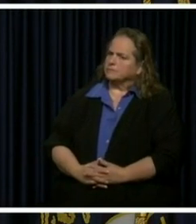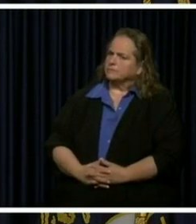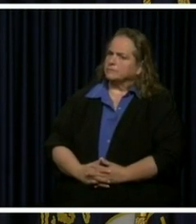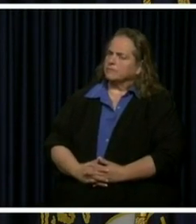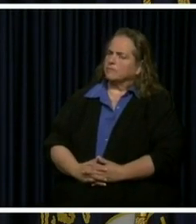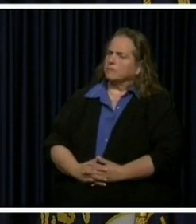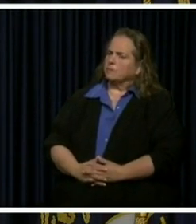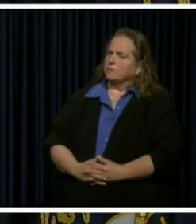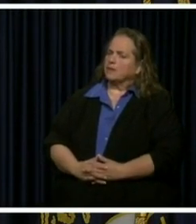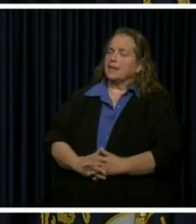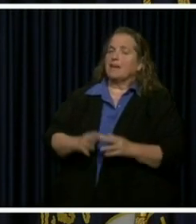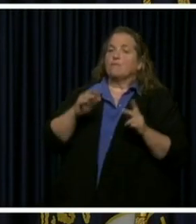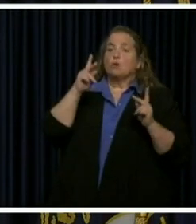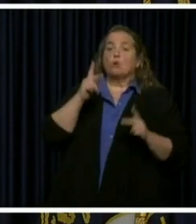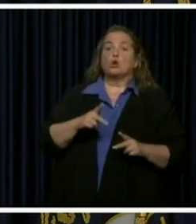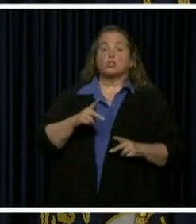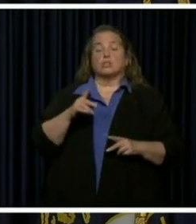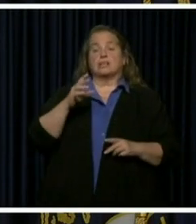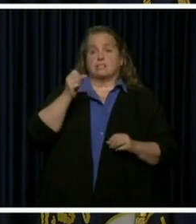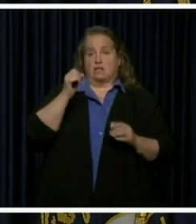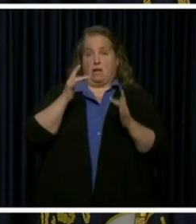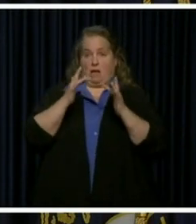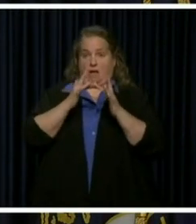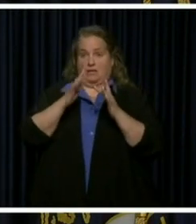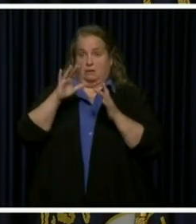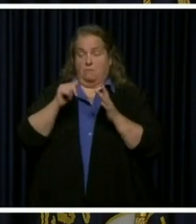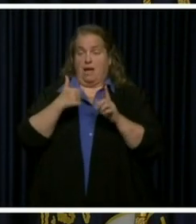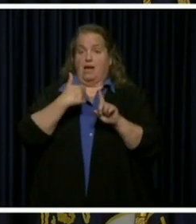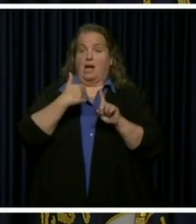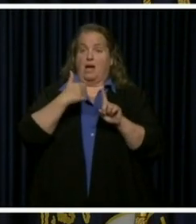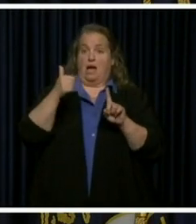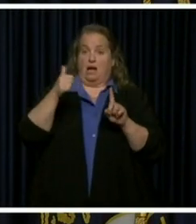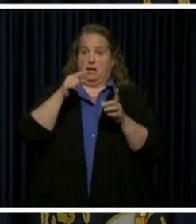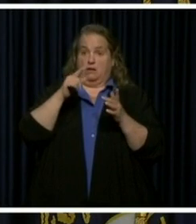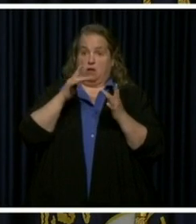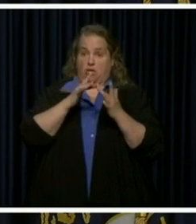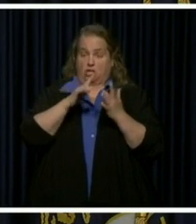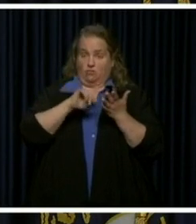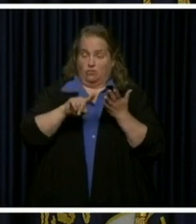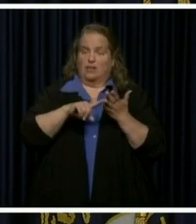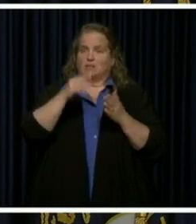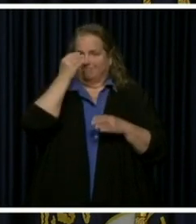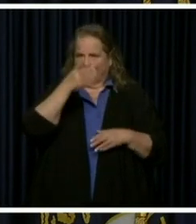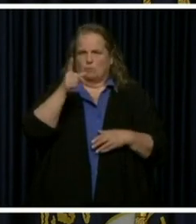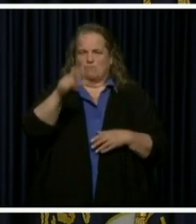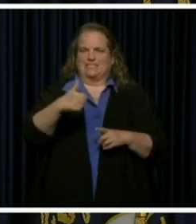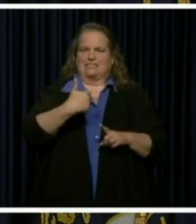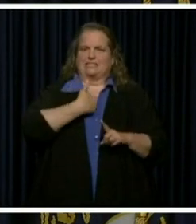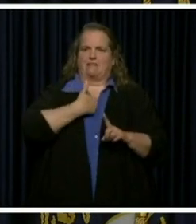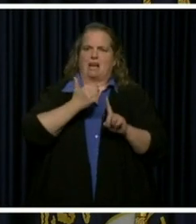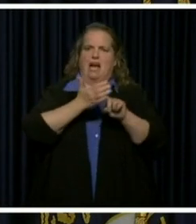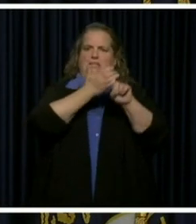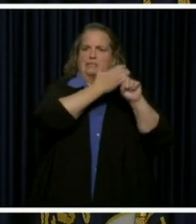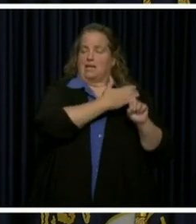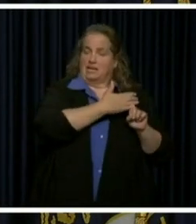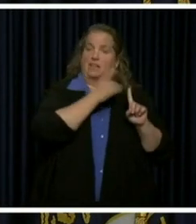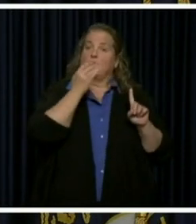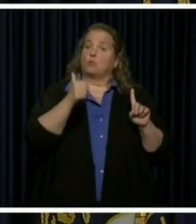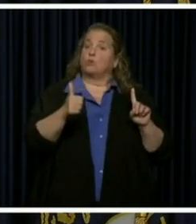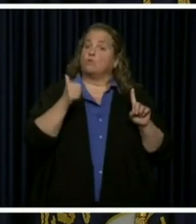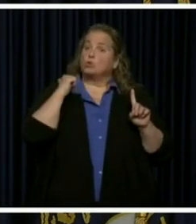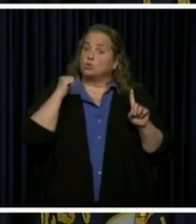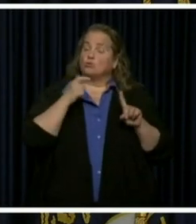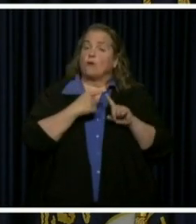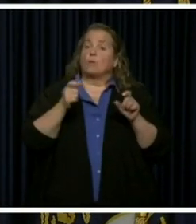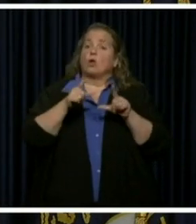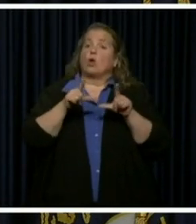quarantine, what if they refuse? If somebody is called, asked to self-isolate, and refuses from the